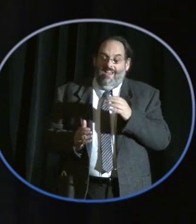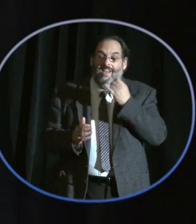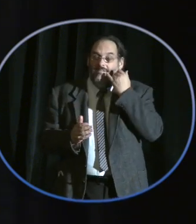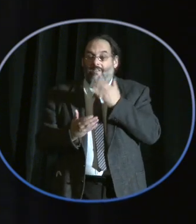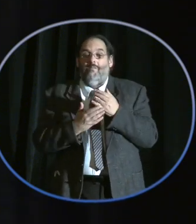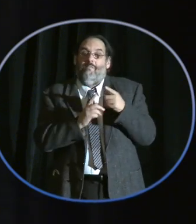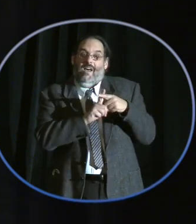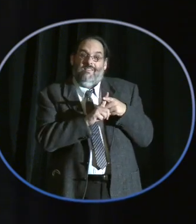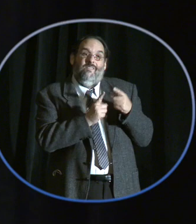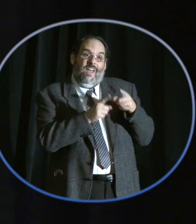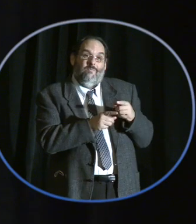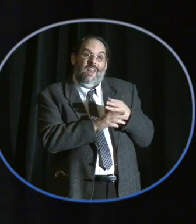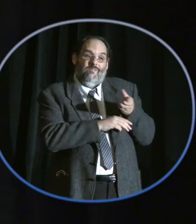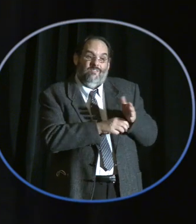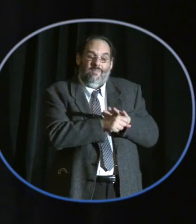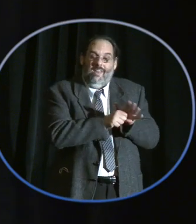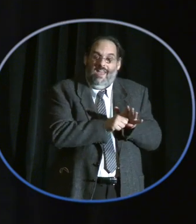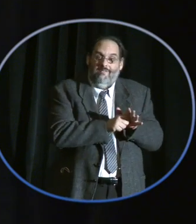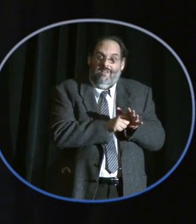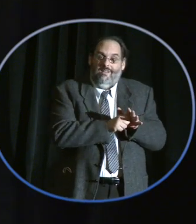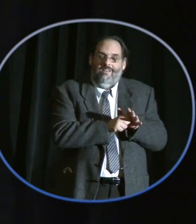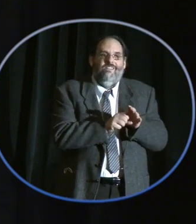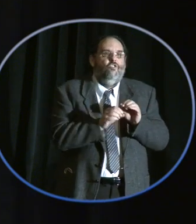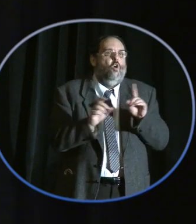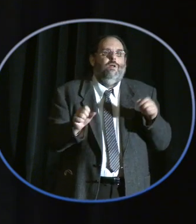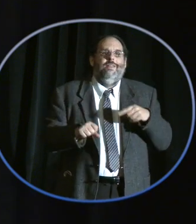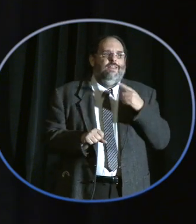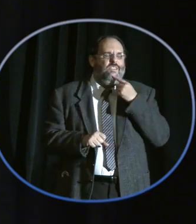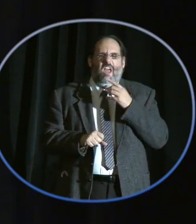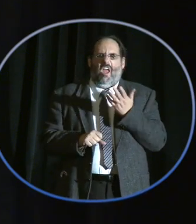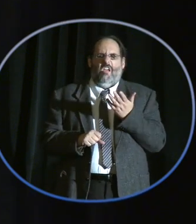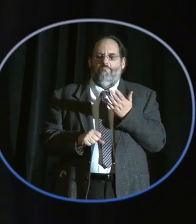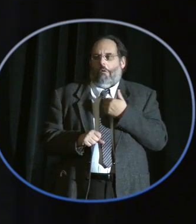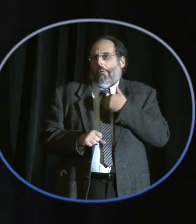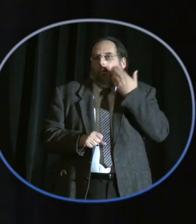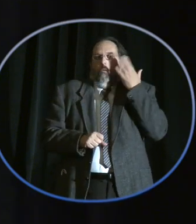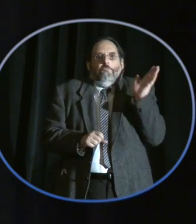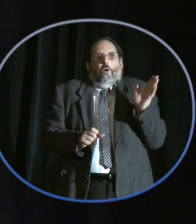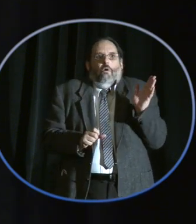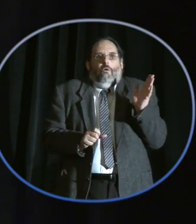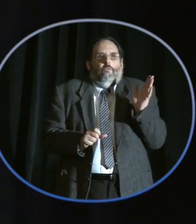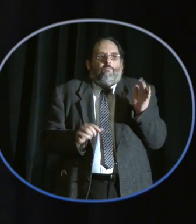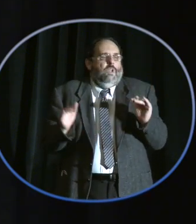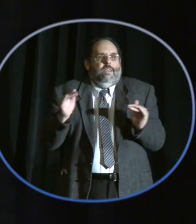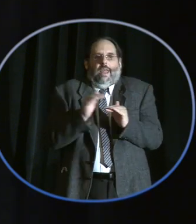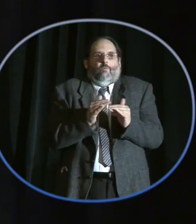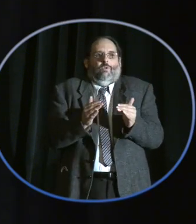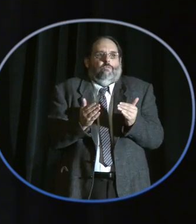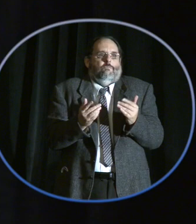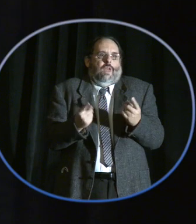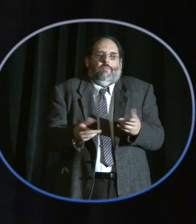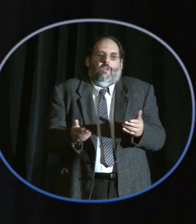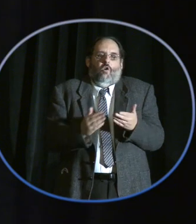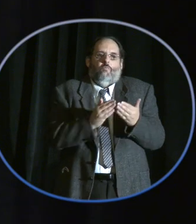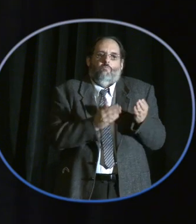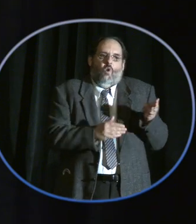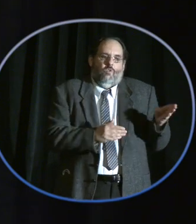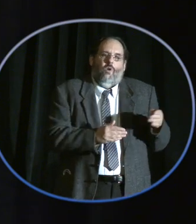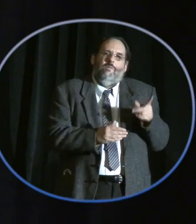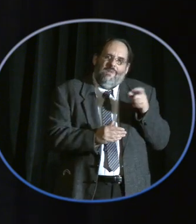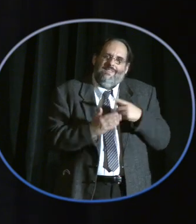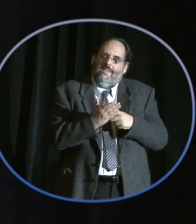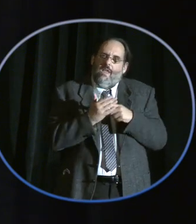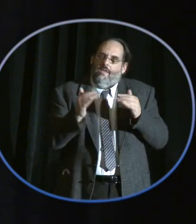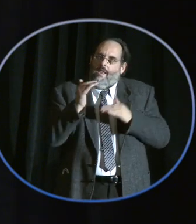positive came from the pandemic is that no one can now turn a blind eye to any inequity that exists. We have to talk about